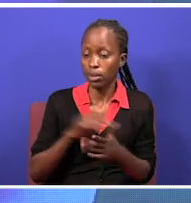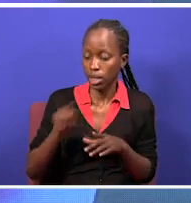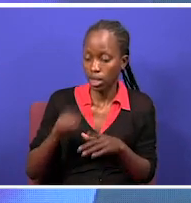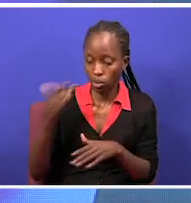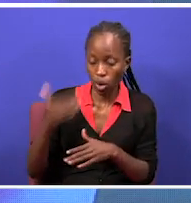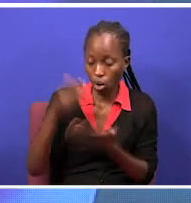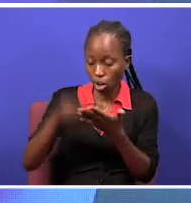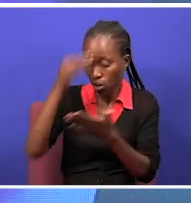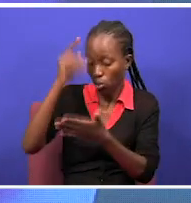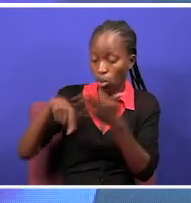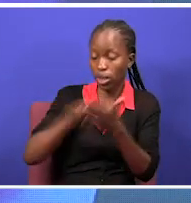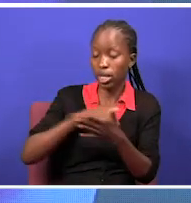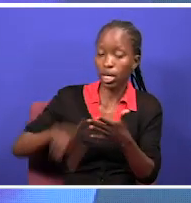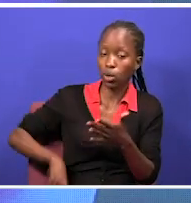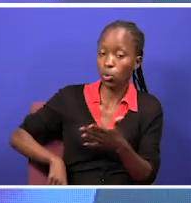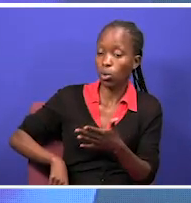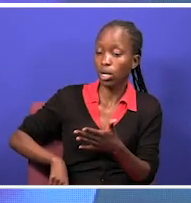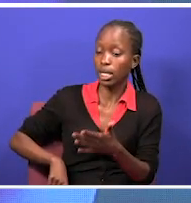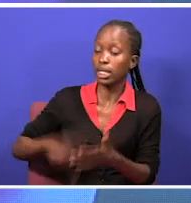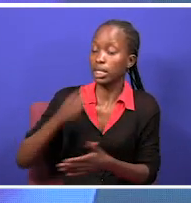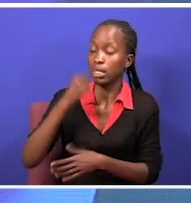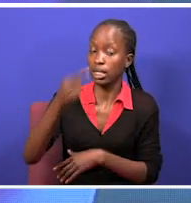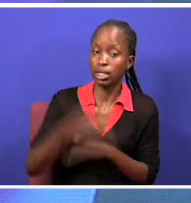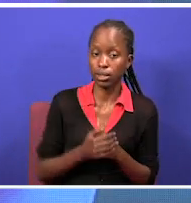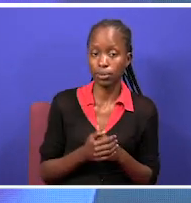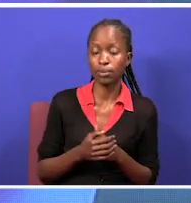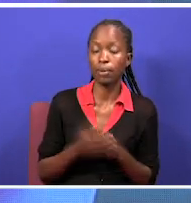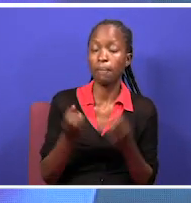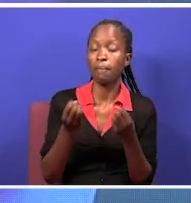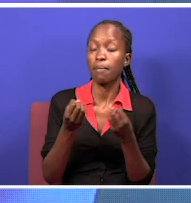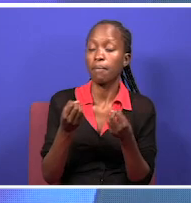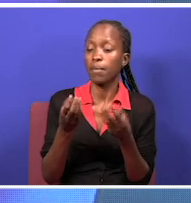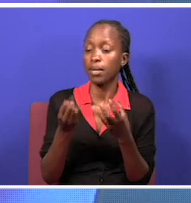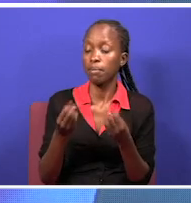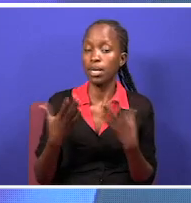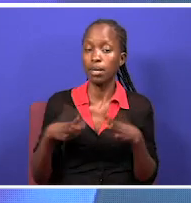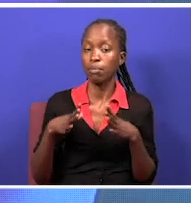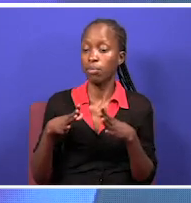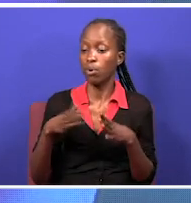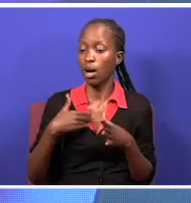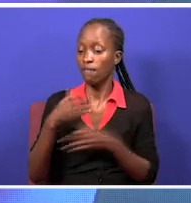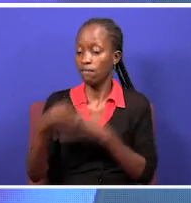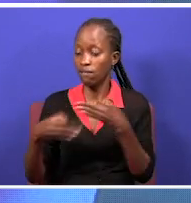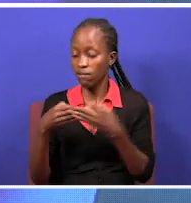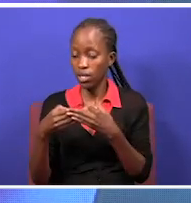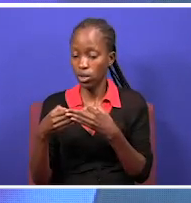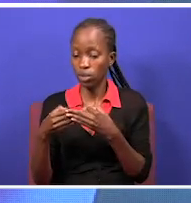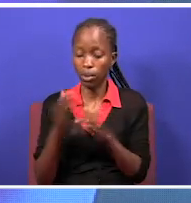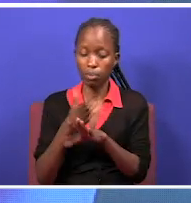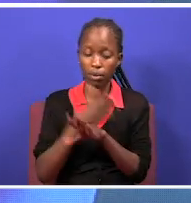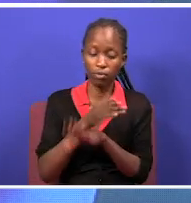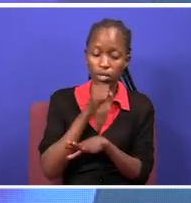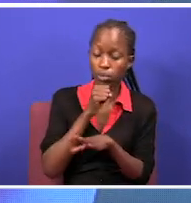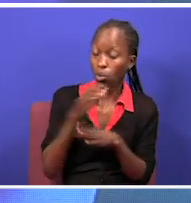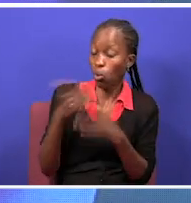what God requires. Most people do devotions before dinner or after